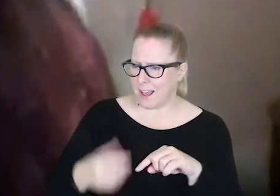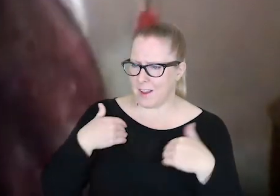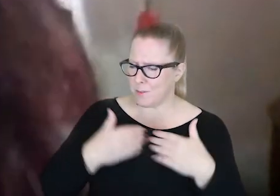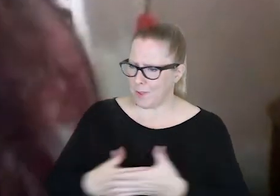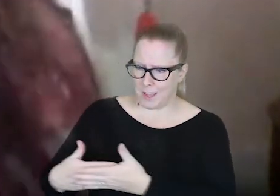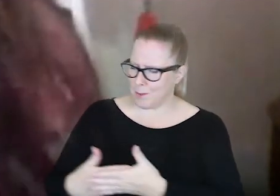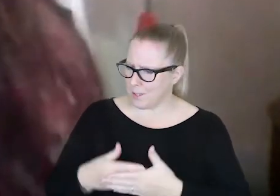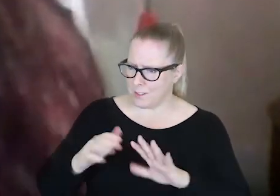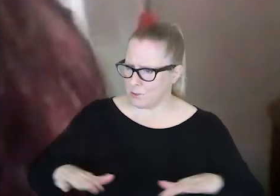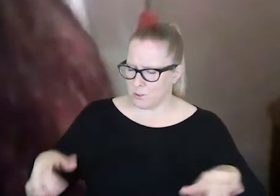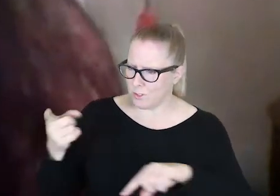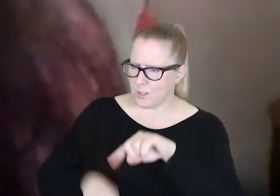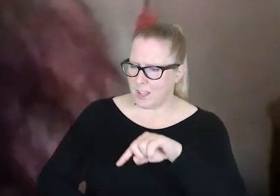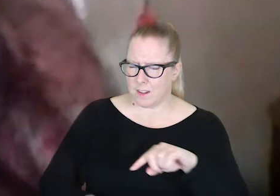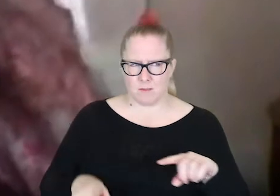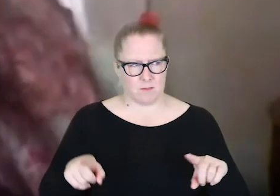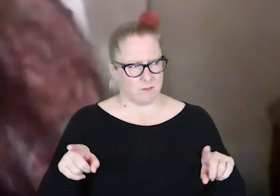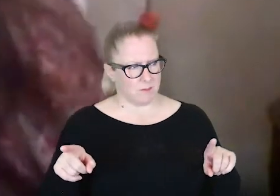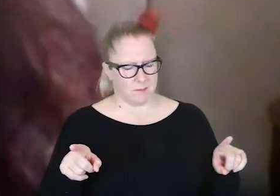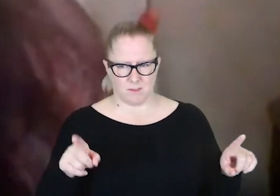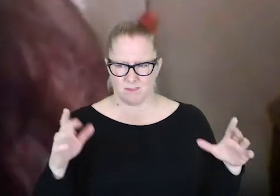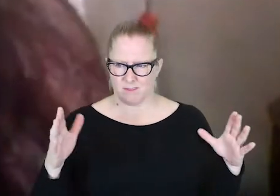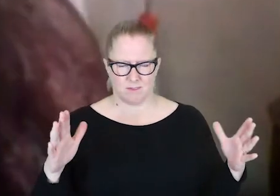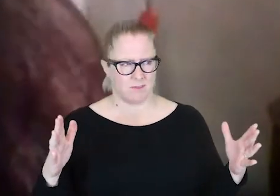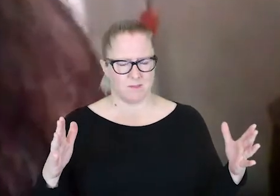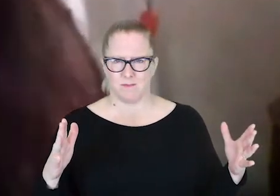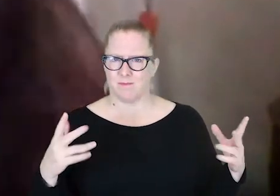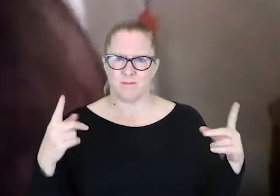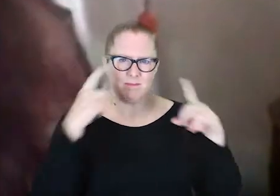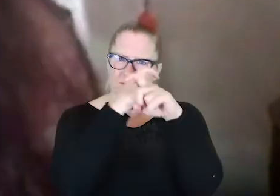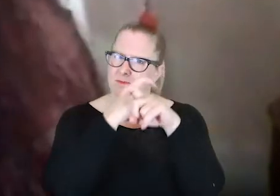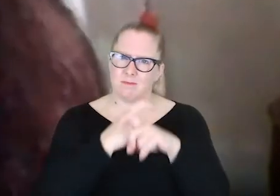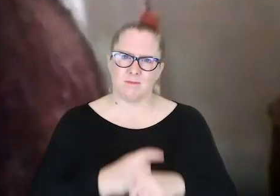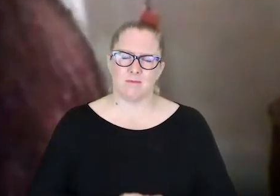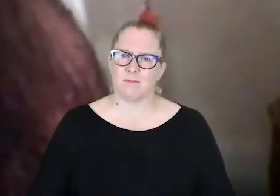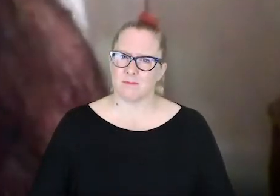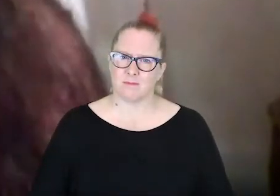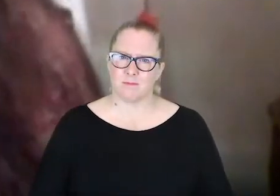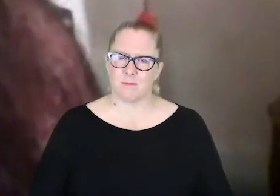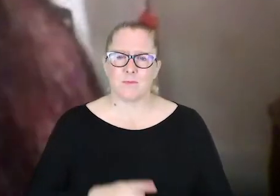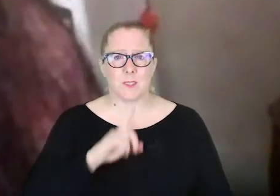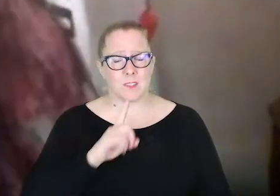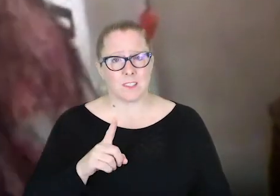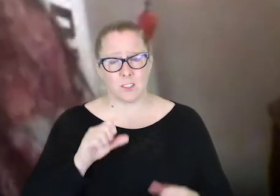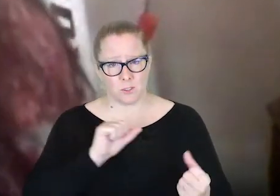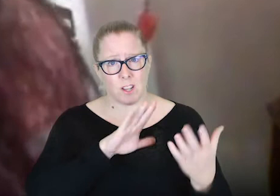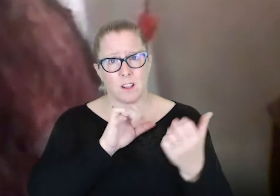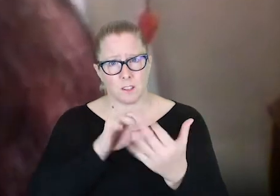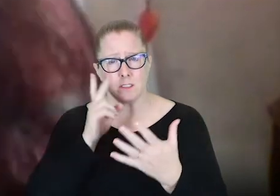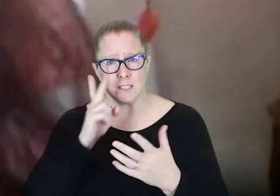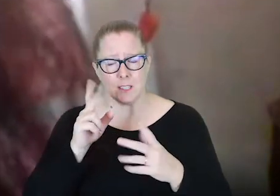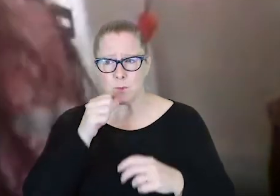like they cannot manage that. But how on the other way they got sexually harassed and violence against